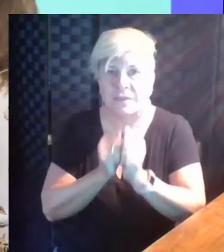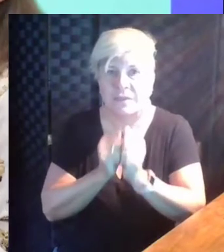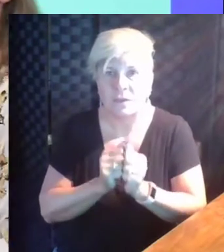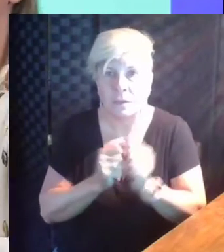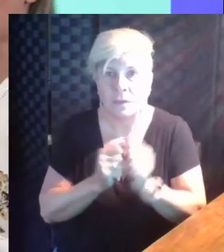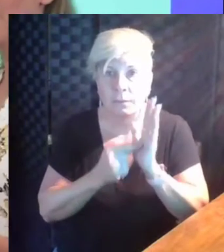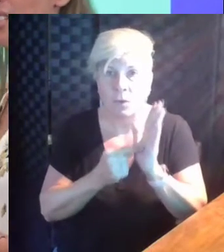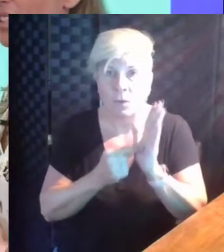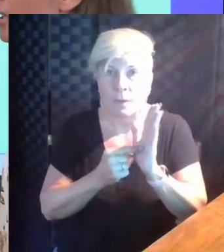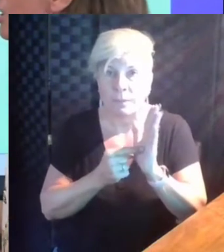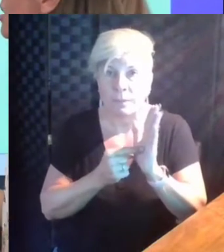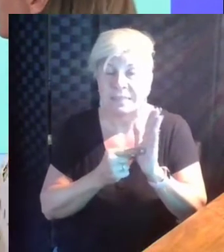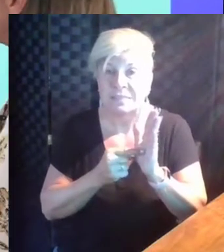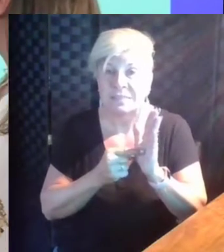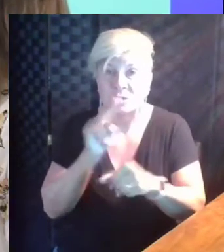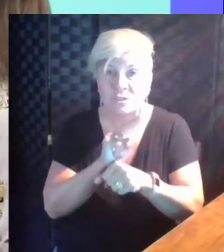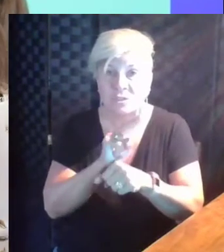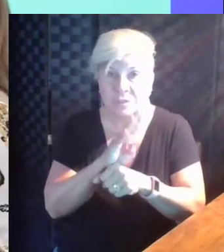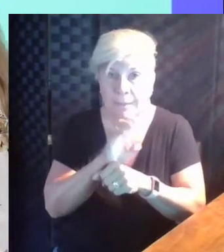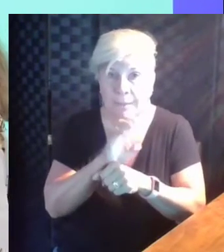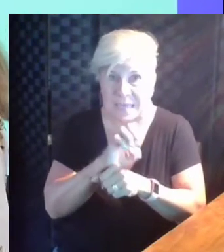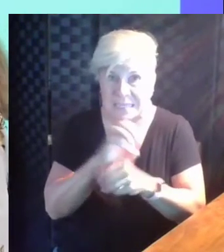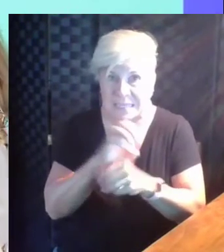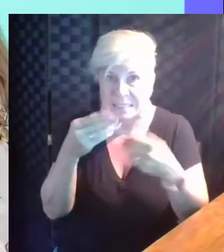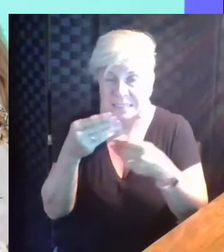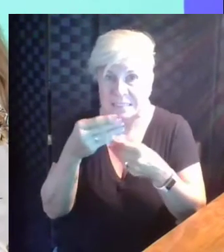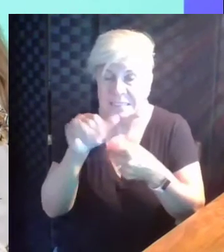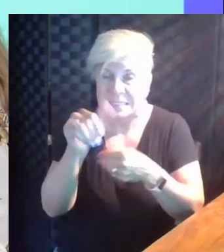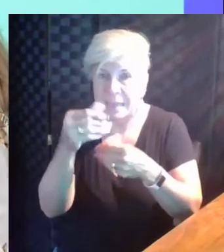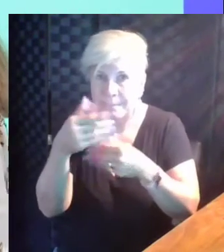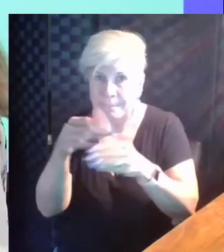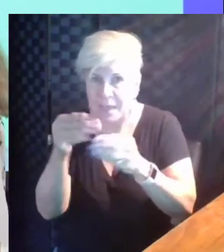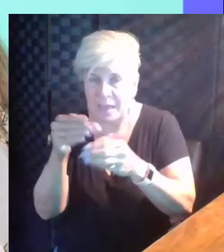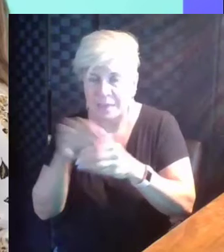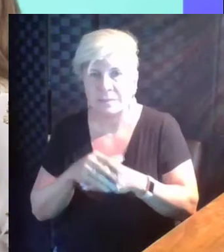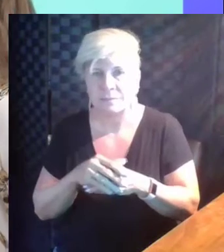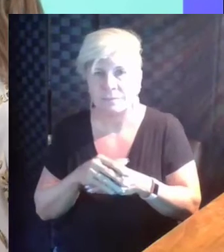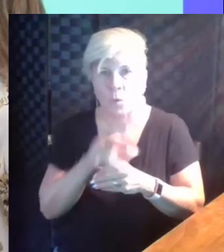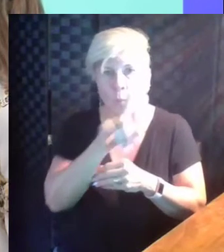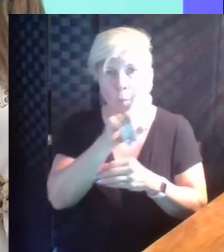going to represent these using base 10 blocks. So